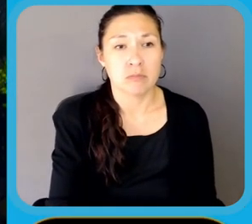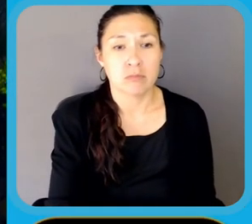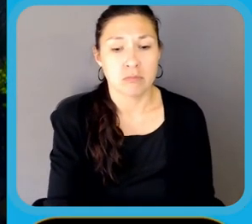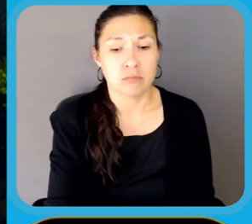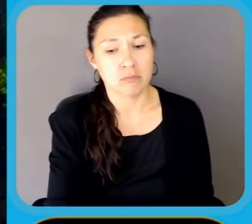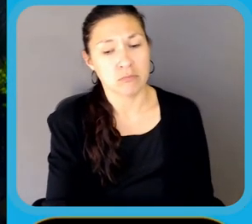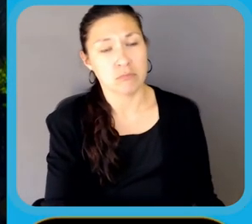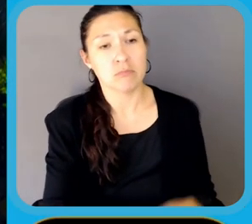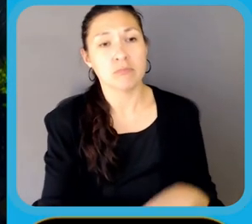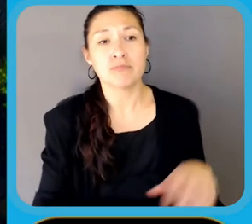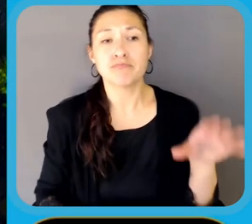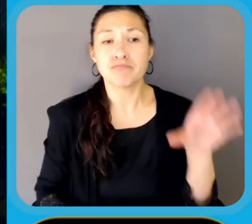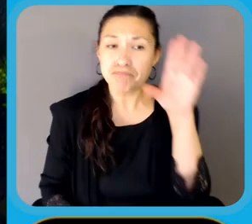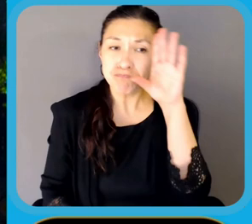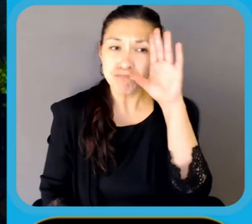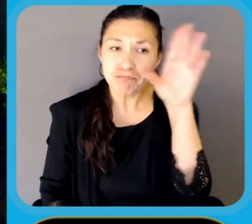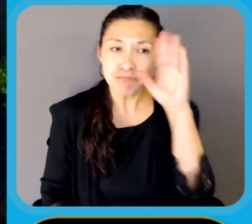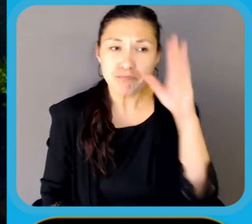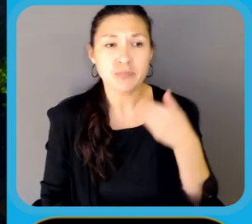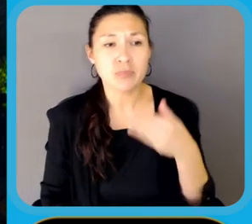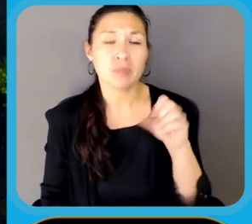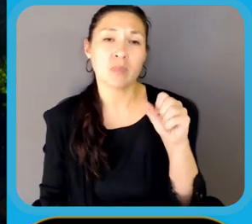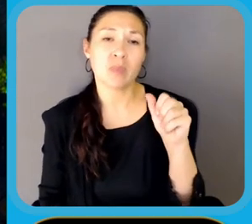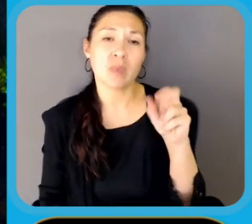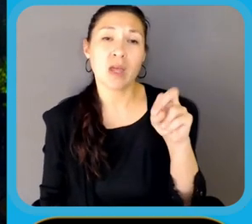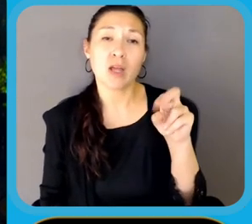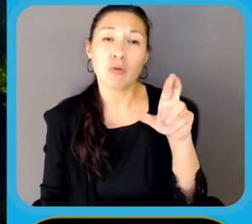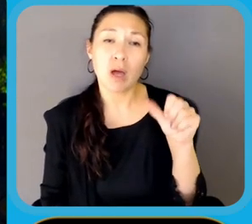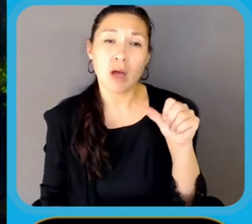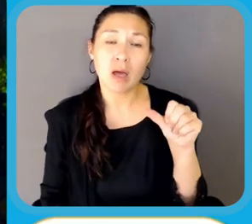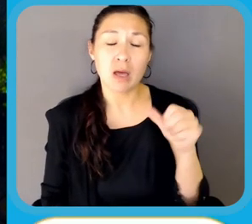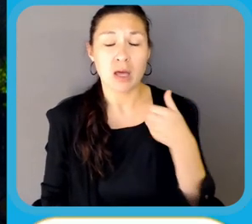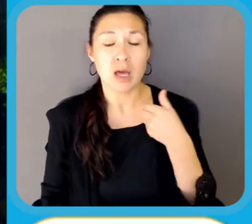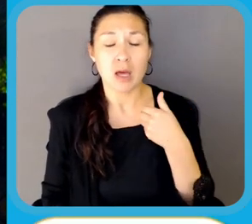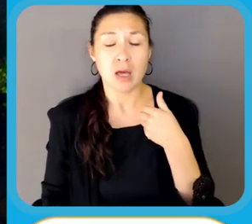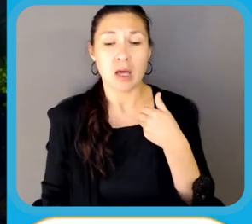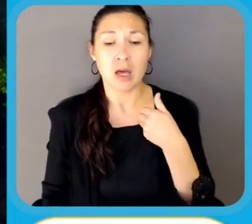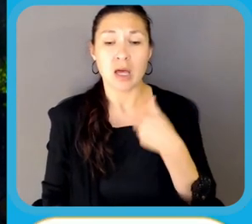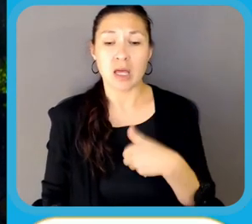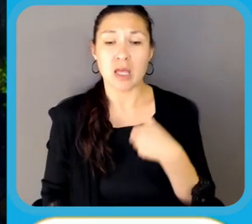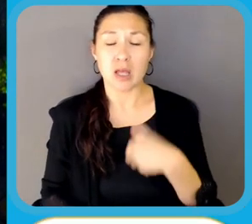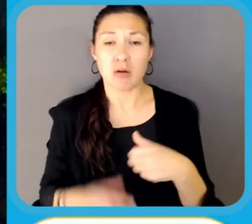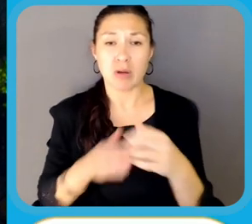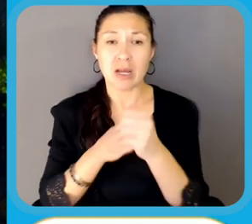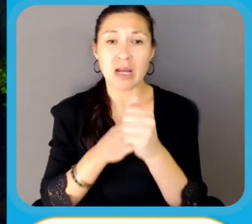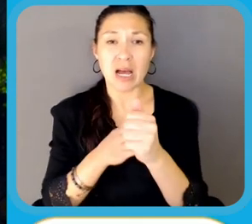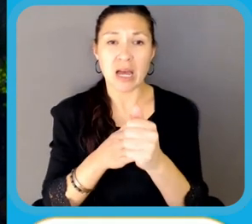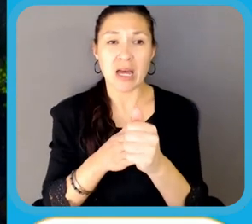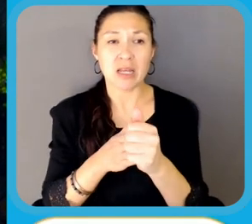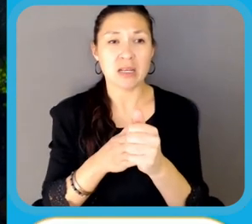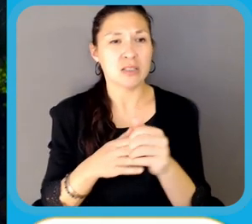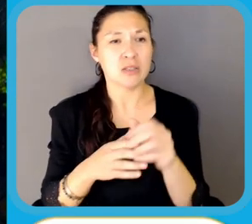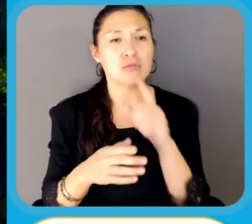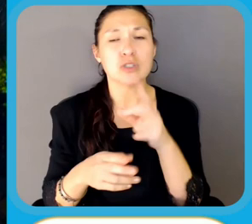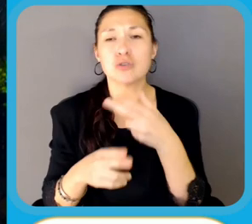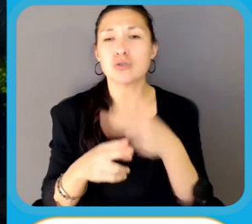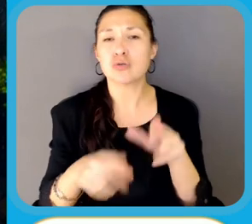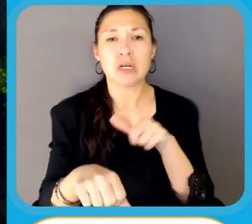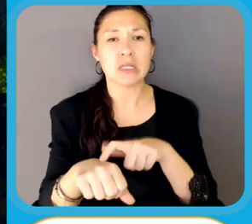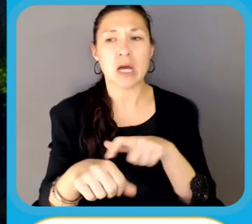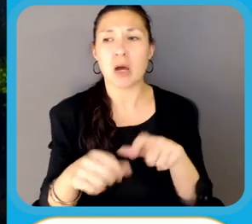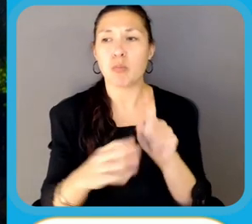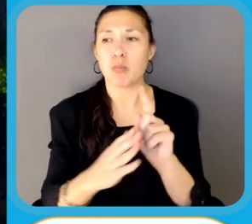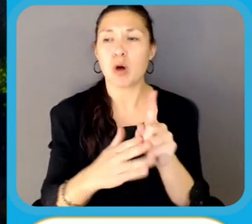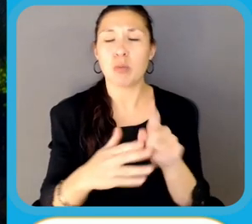Hello, Democrats. My name is Sandra, and I'm here to guide us on a short wellness break. This is a chance for us to take the next